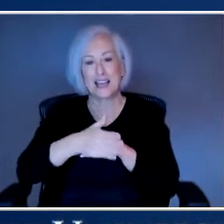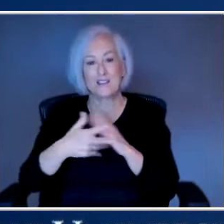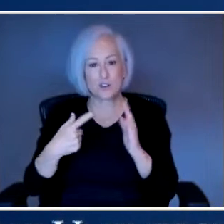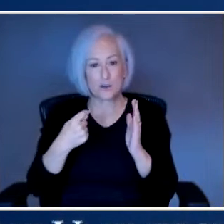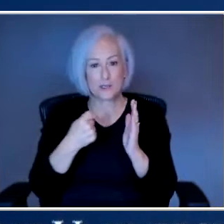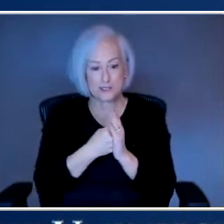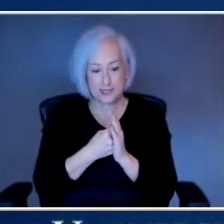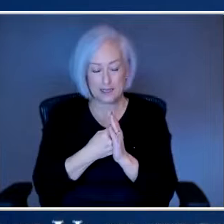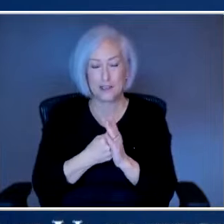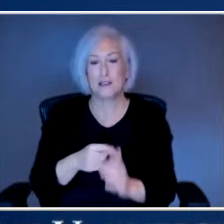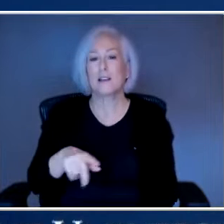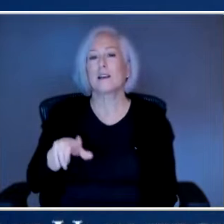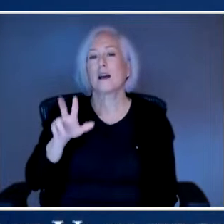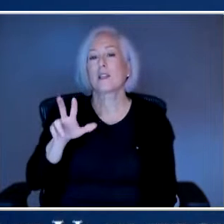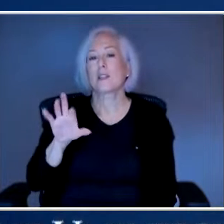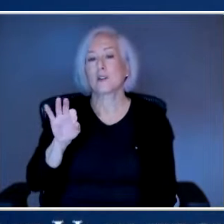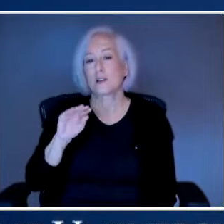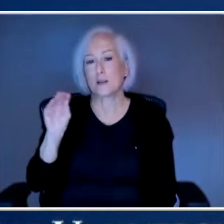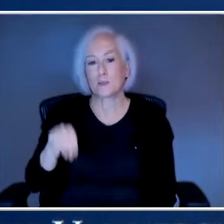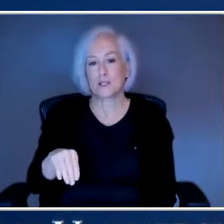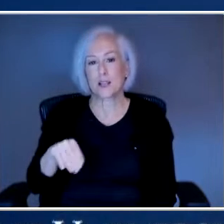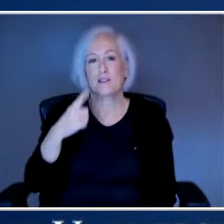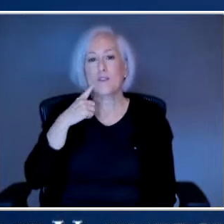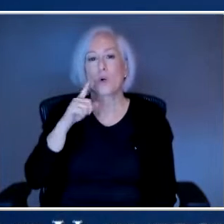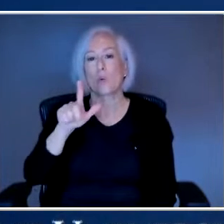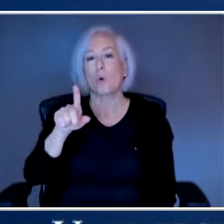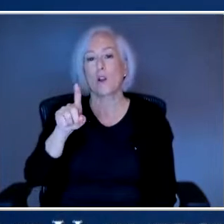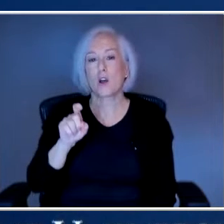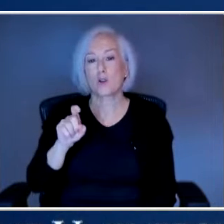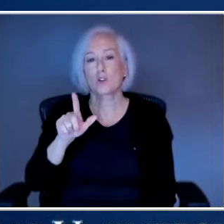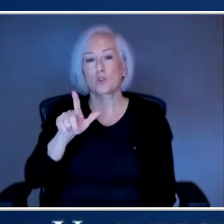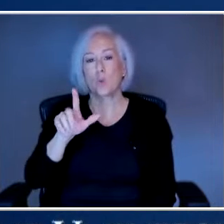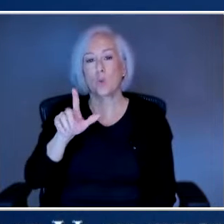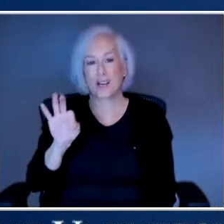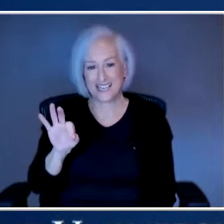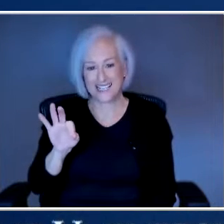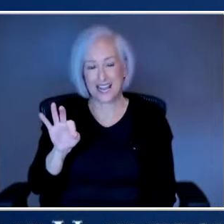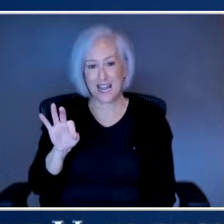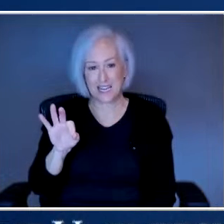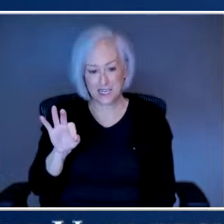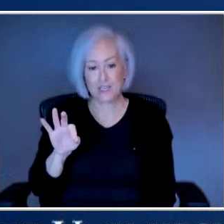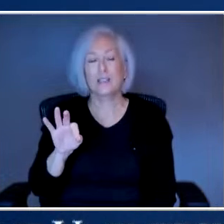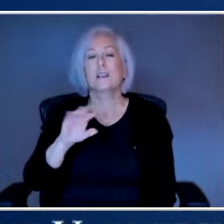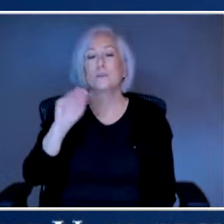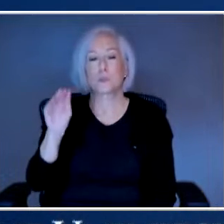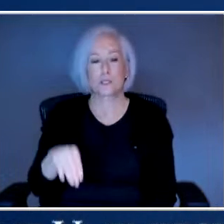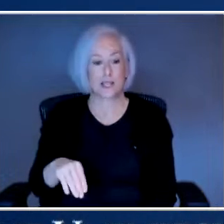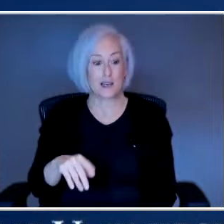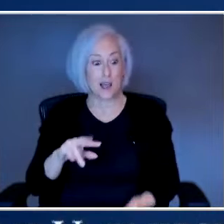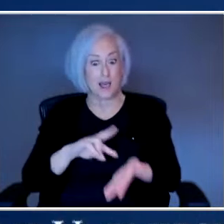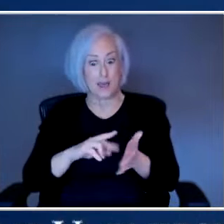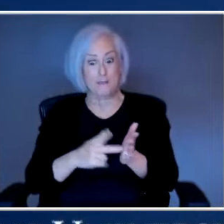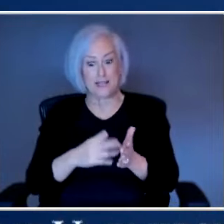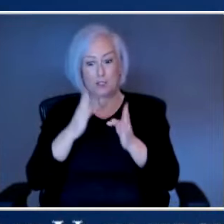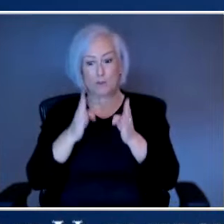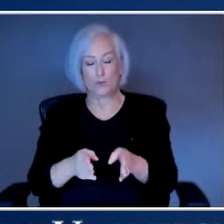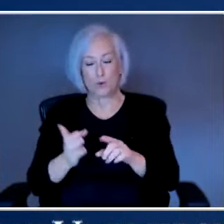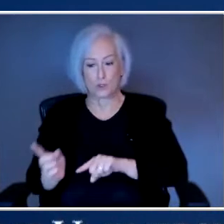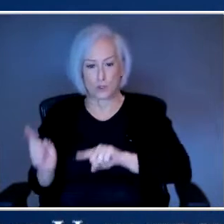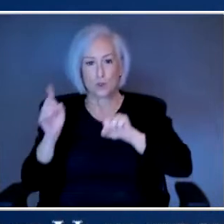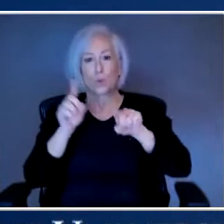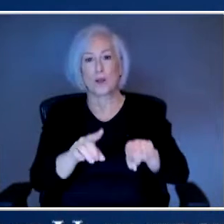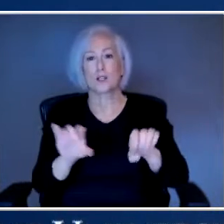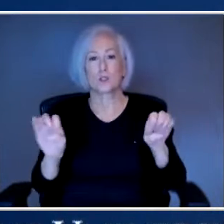to 120 days after the vaccine. Again, that's just for going to the emergency department or urgent care to get evaluated if you're sick. And that was for